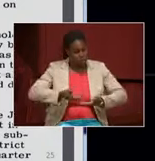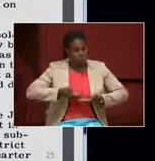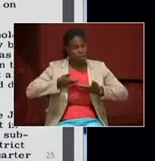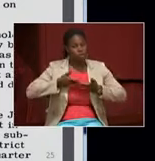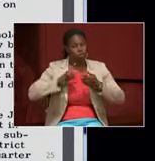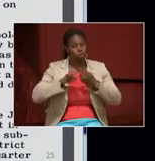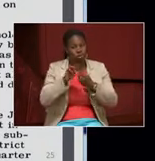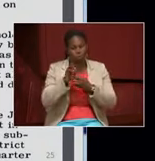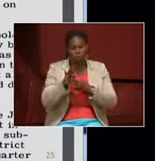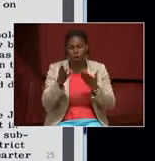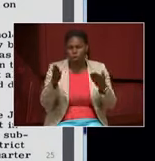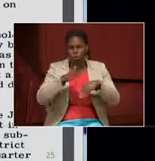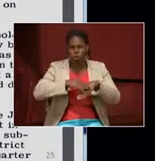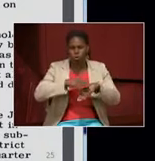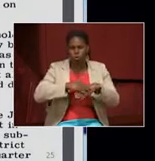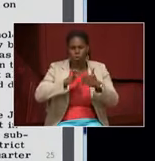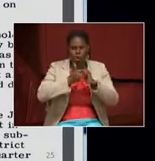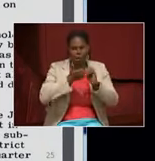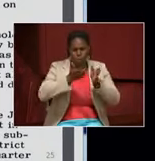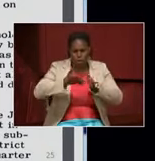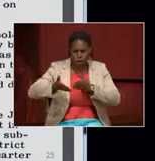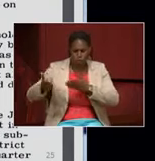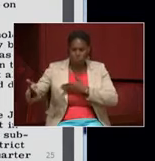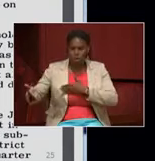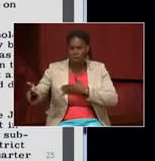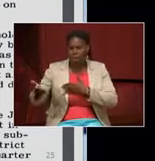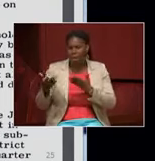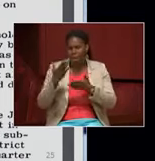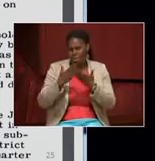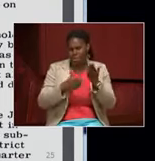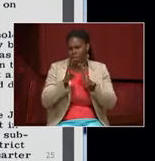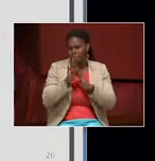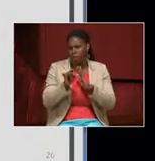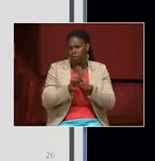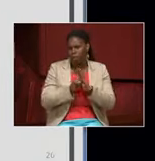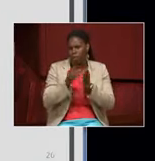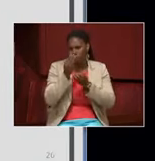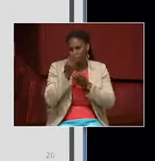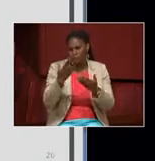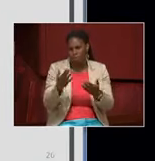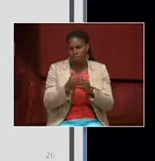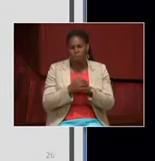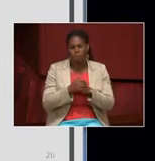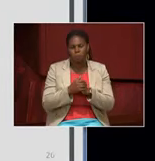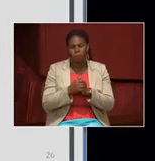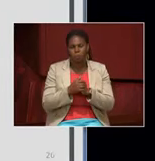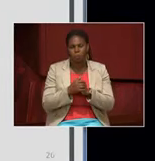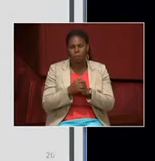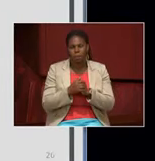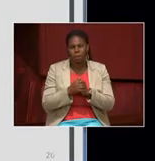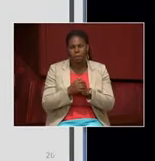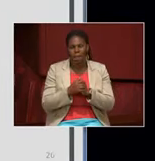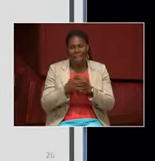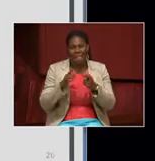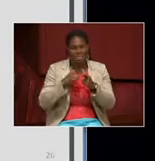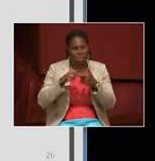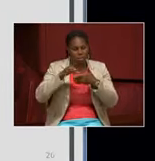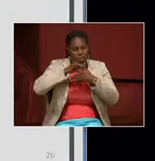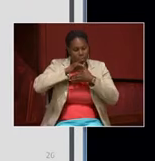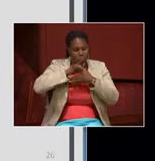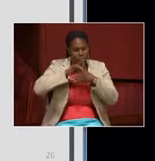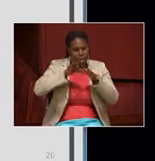what's on them, how they're arranged, and a little background information about them. And then the meat of all of this